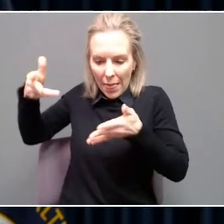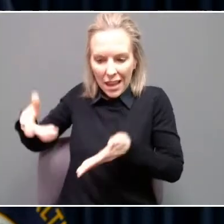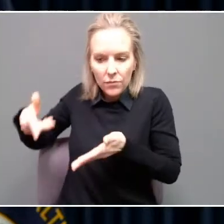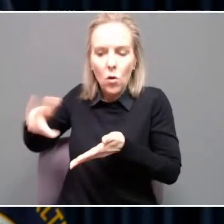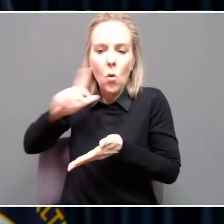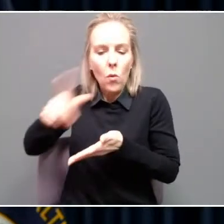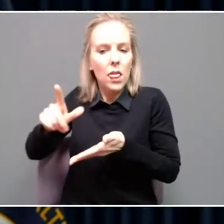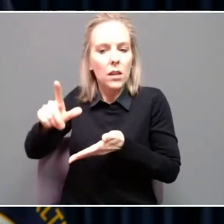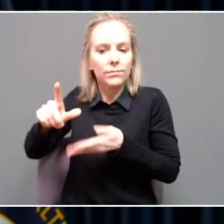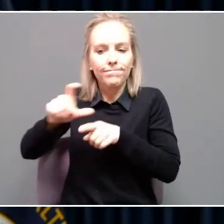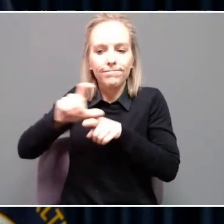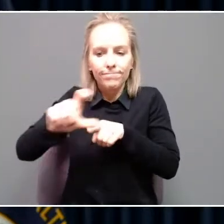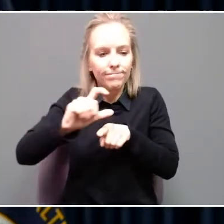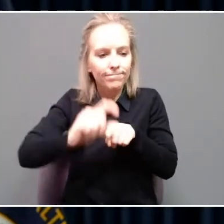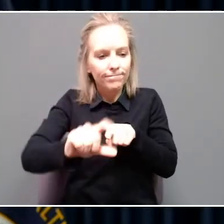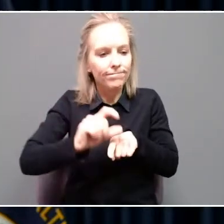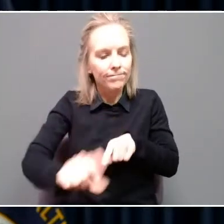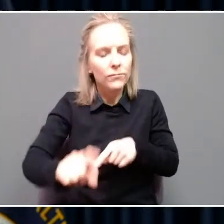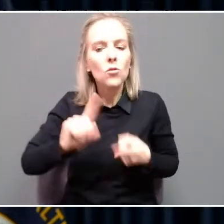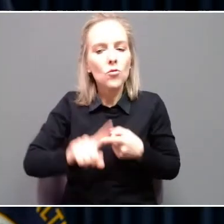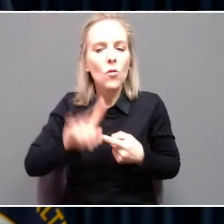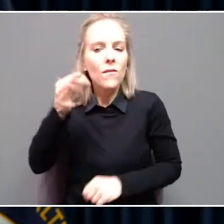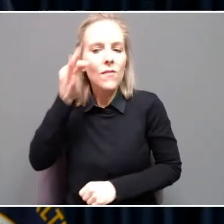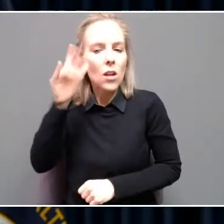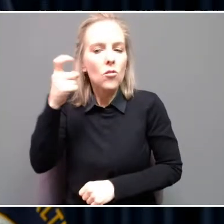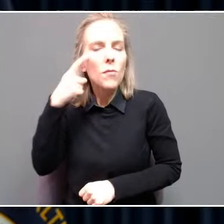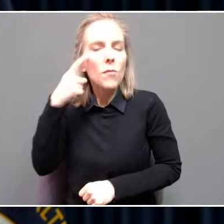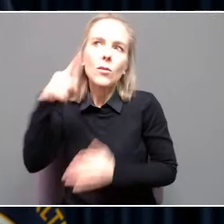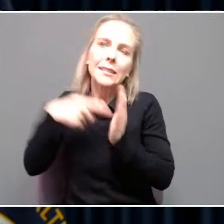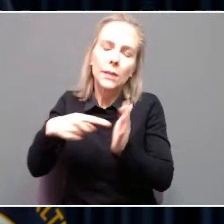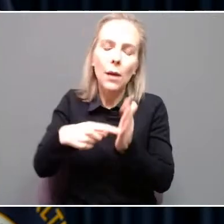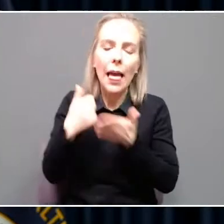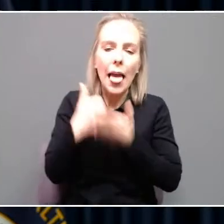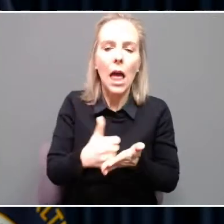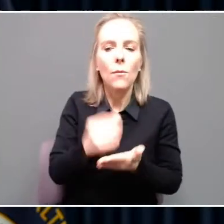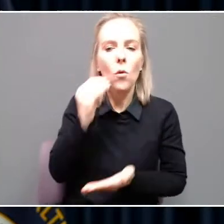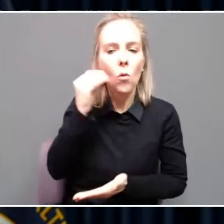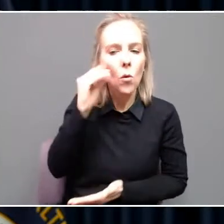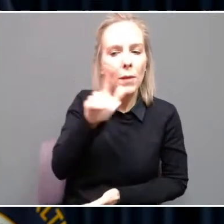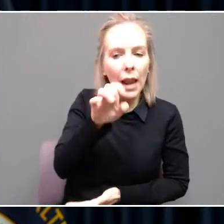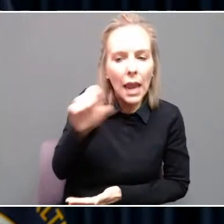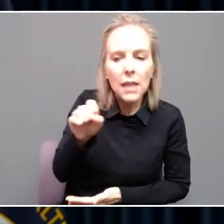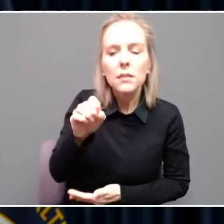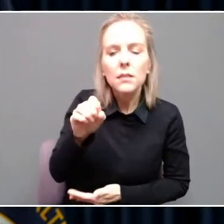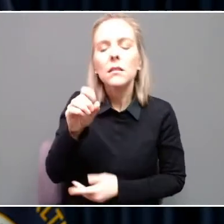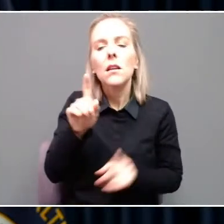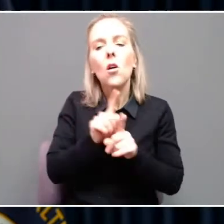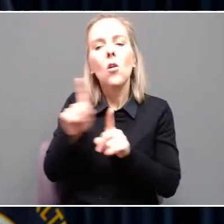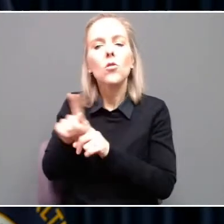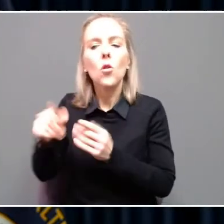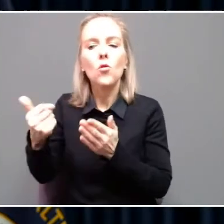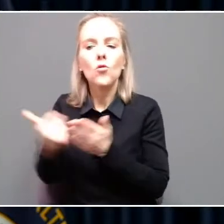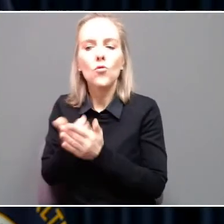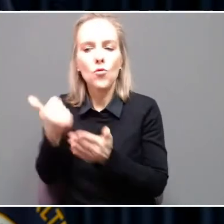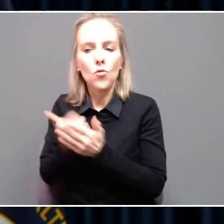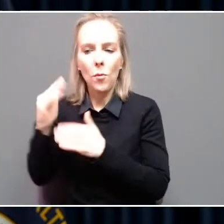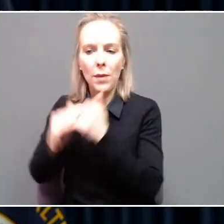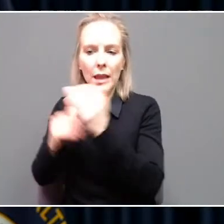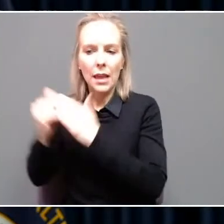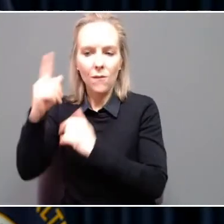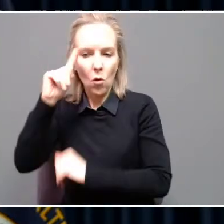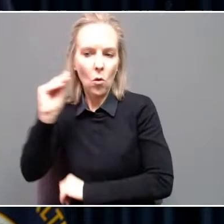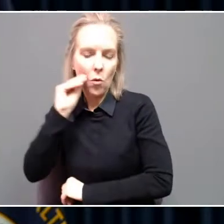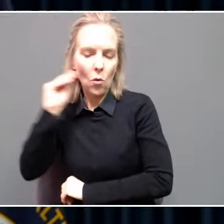like those to help the homeless or in new building of housing, especially in